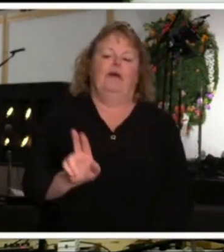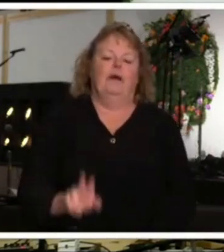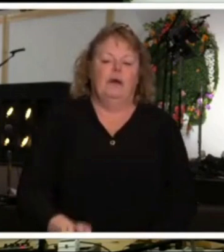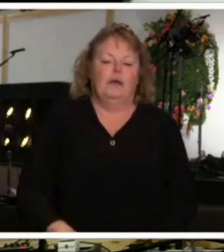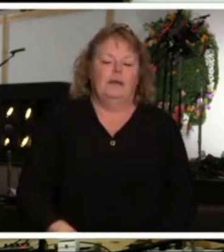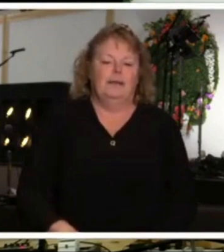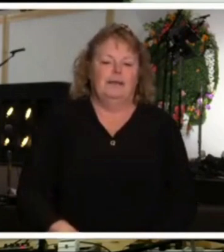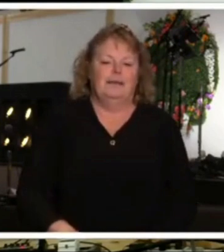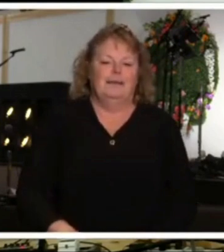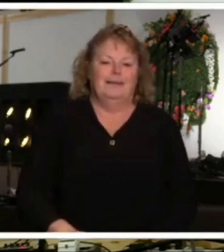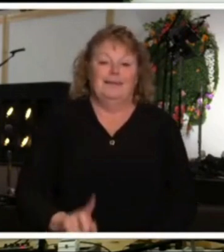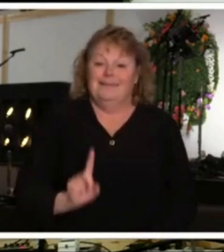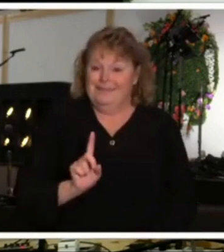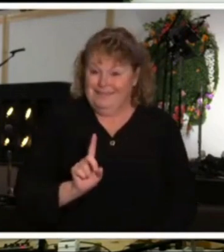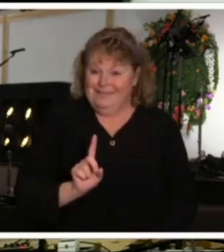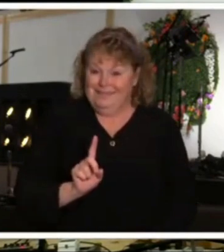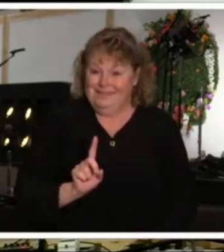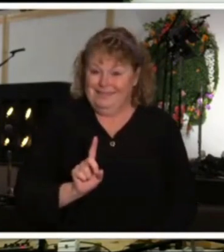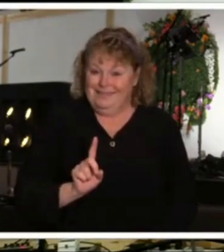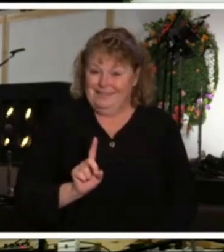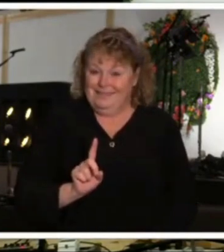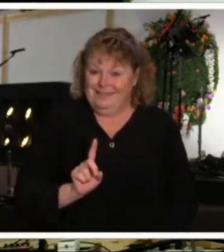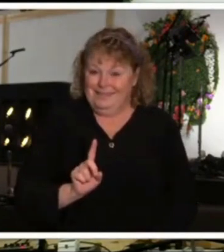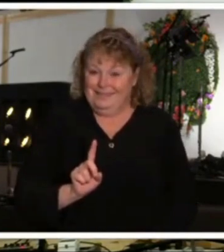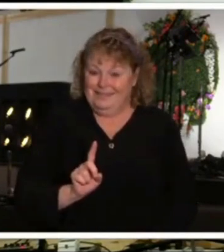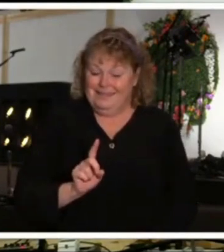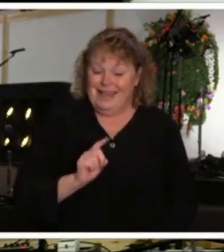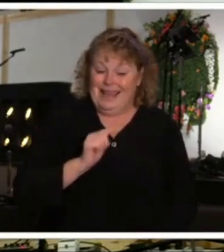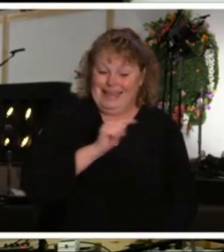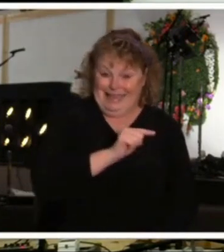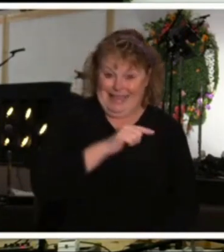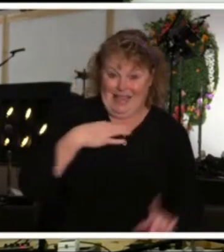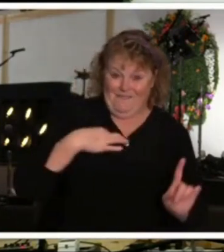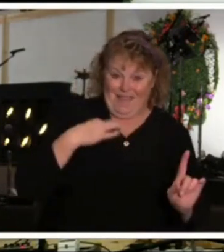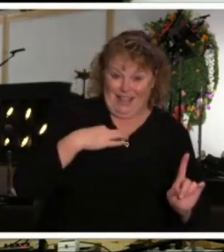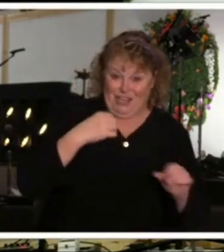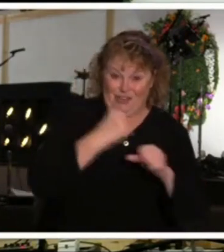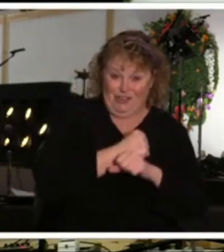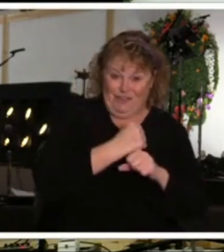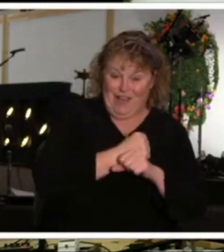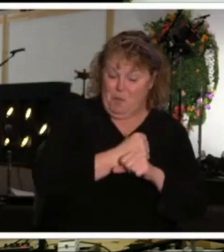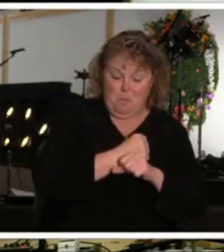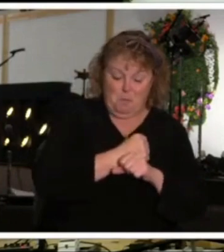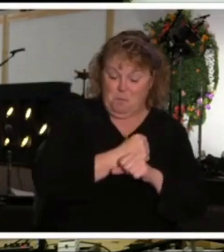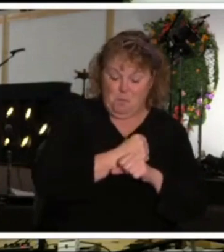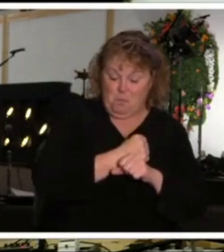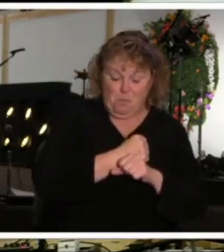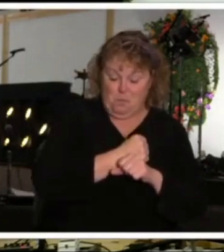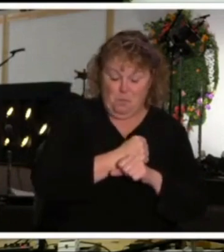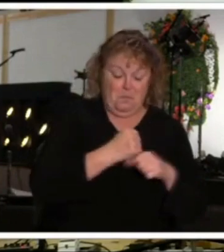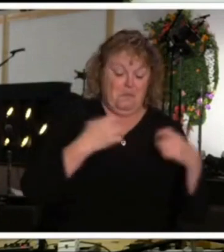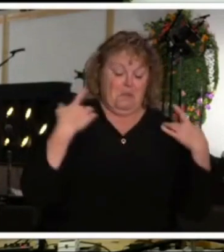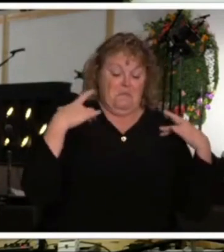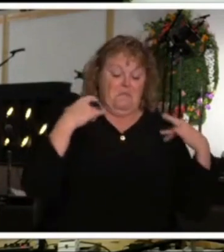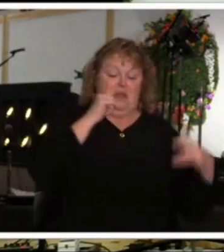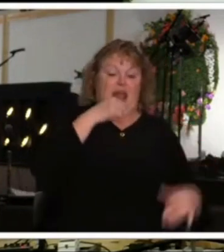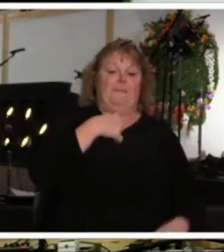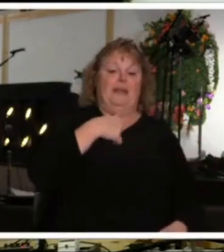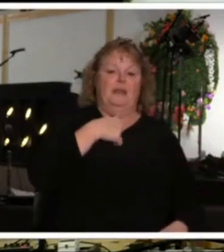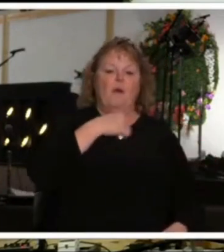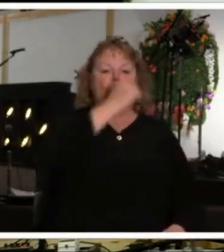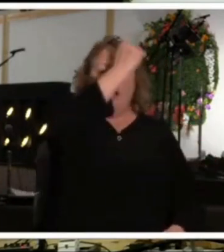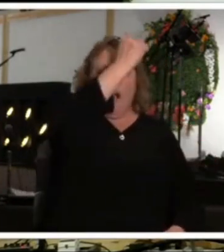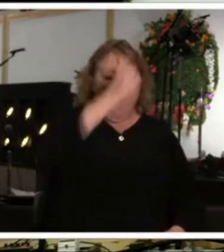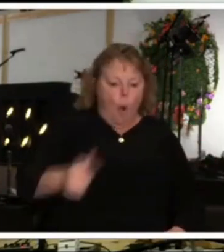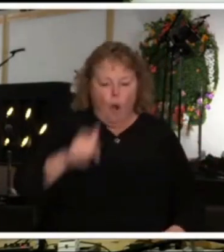But guess what he didn't do? He didn't volunteer to fight. He wasn't going to do it. None of David's brothers who were in